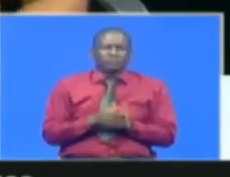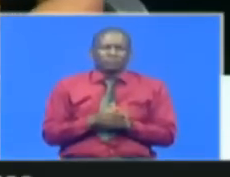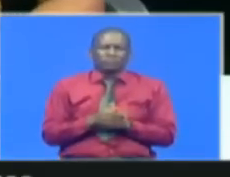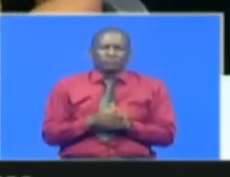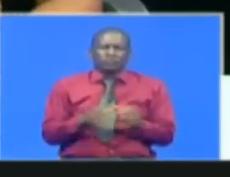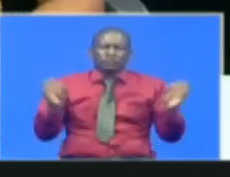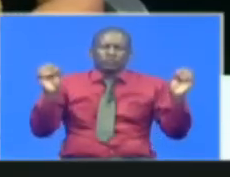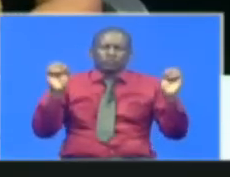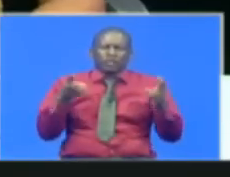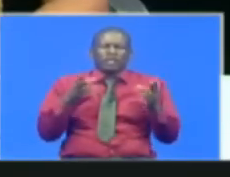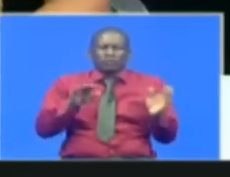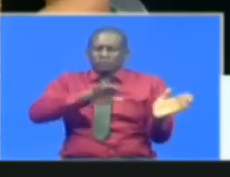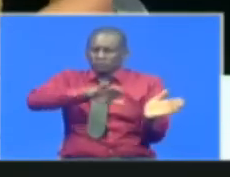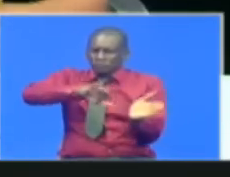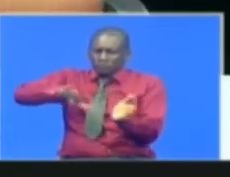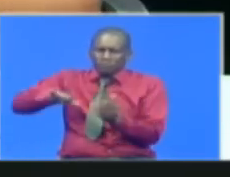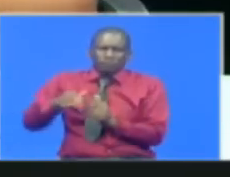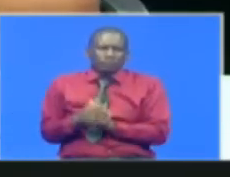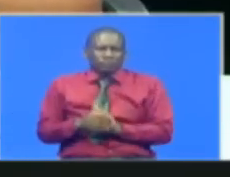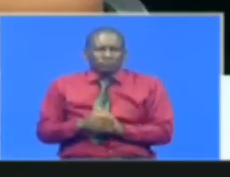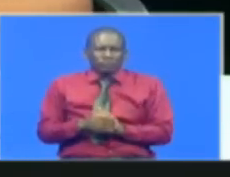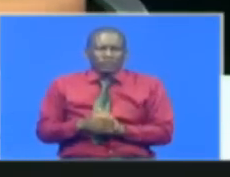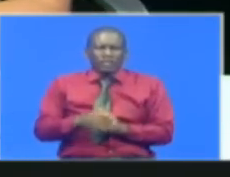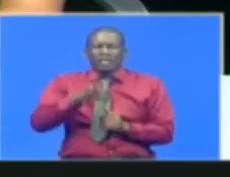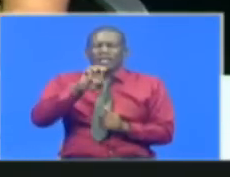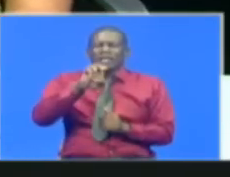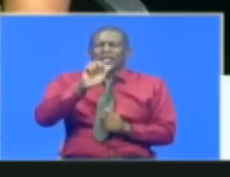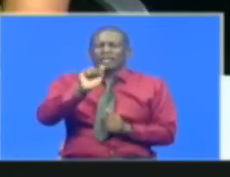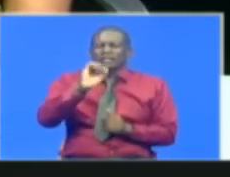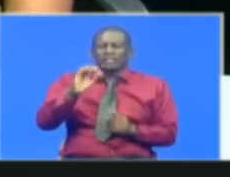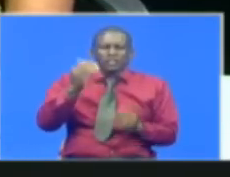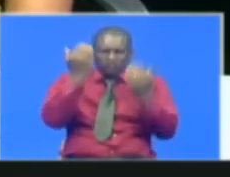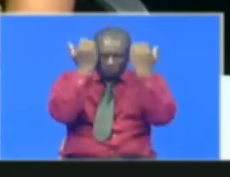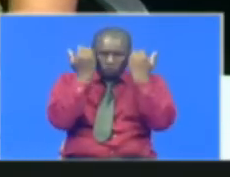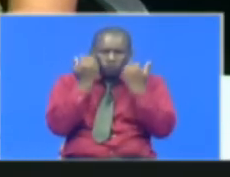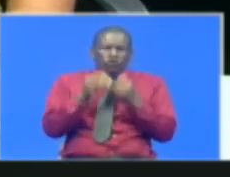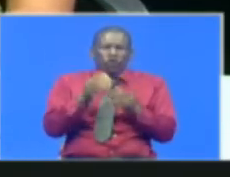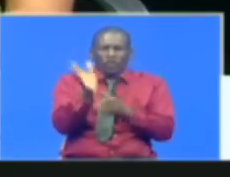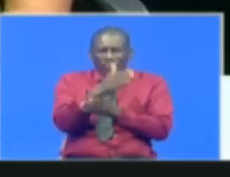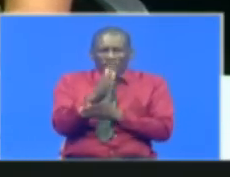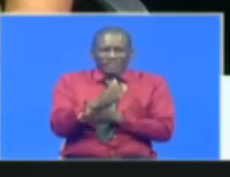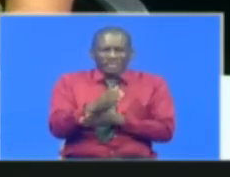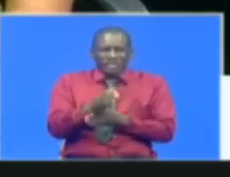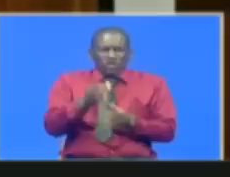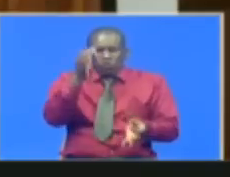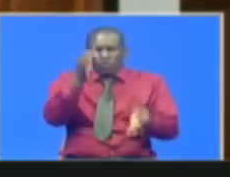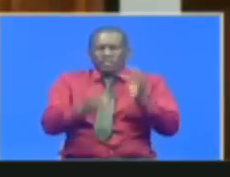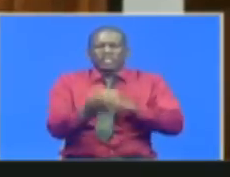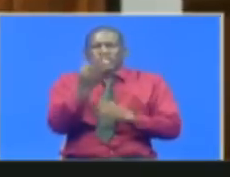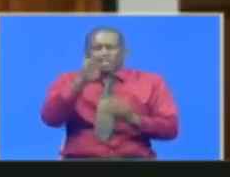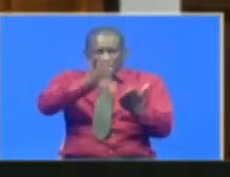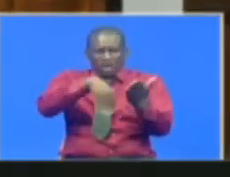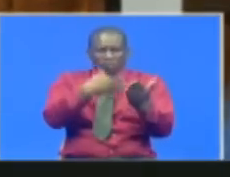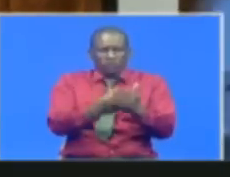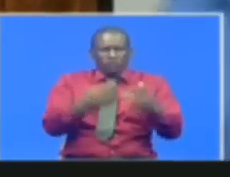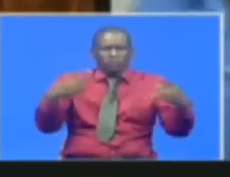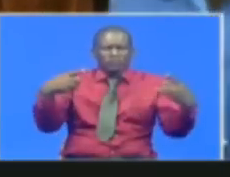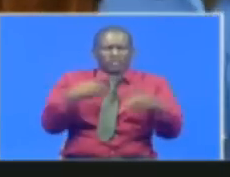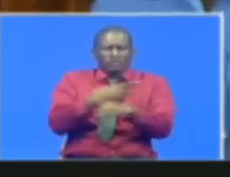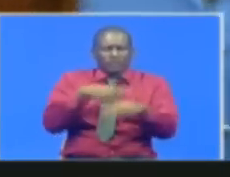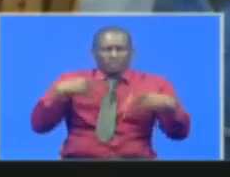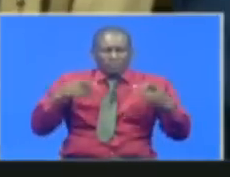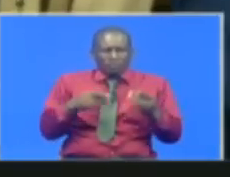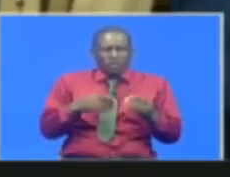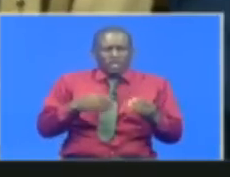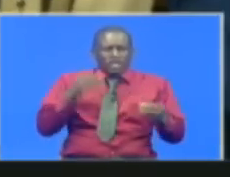All right, elsewhere, the Anti-Corruption Court will on Thursday rule on three applications filed by various respondents in the